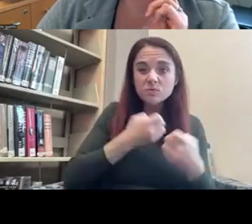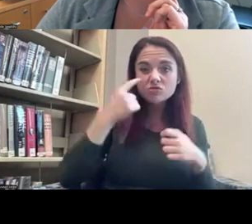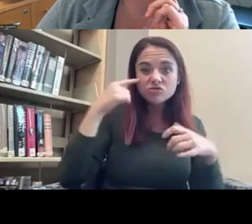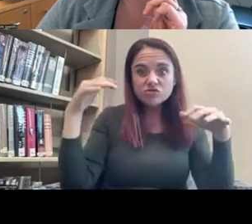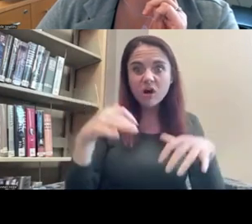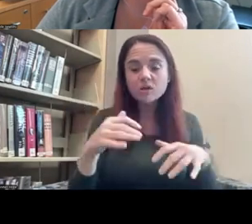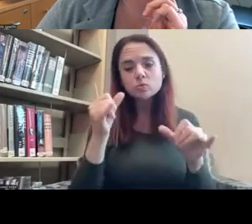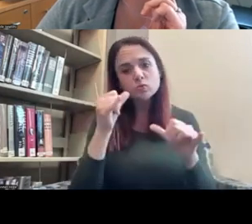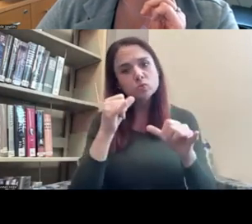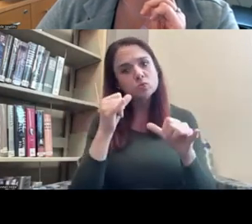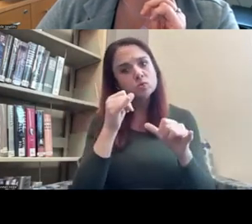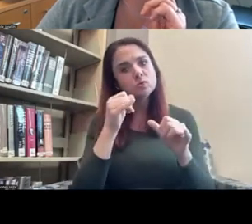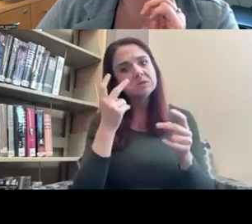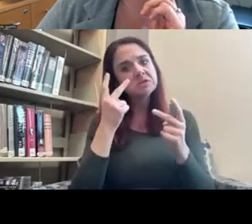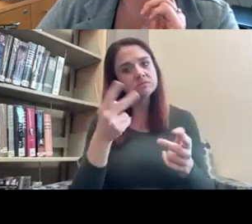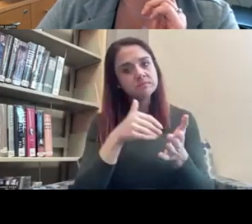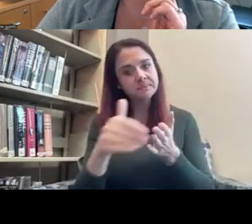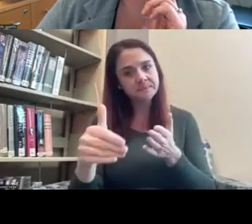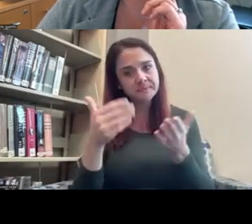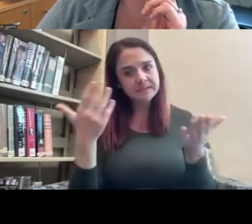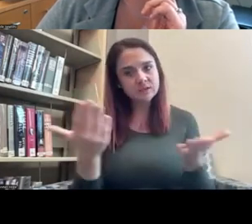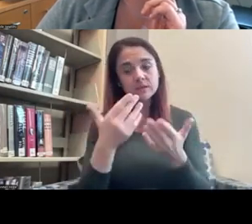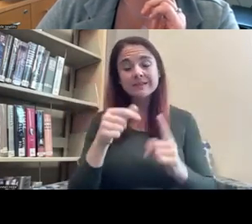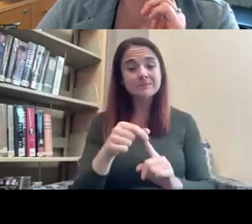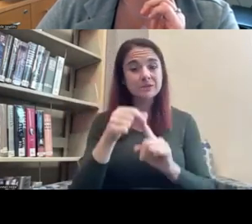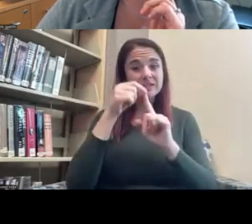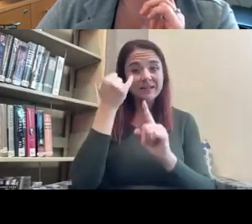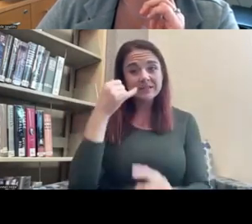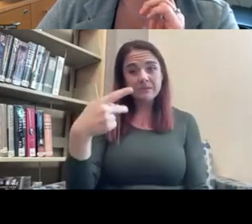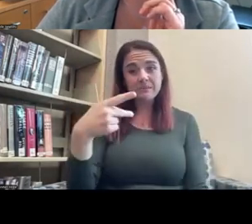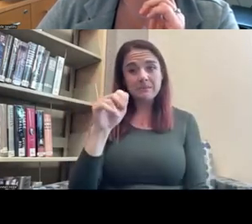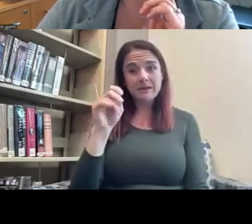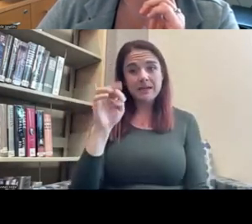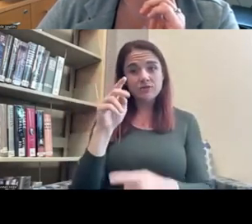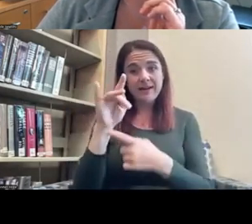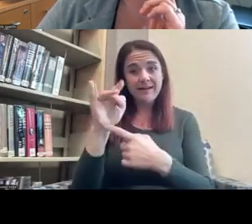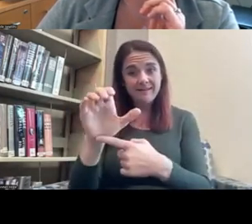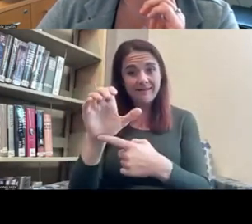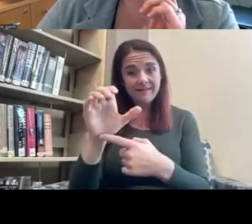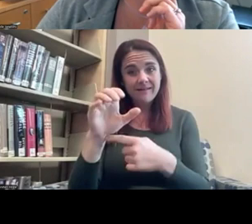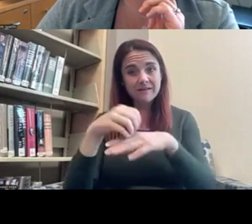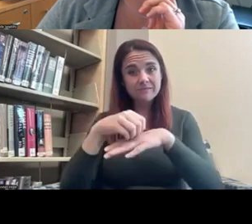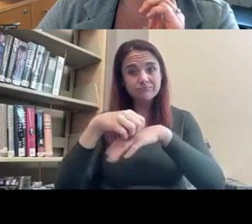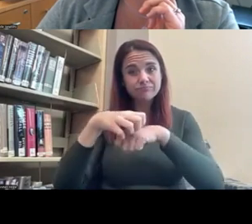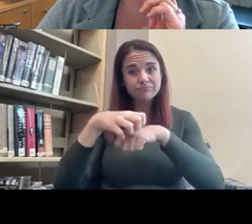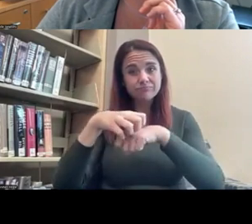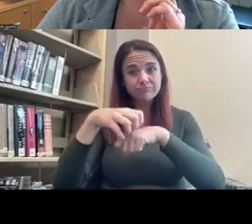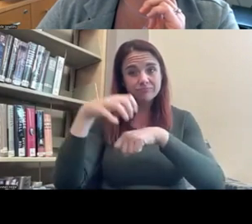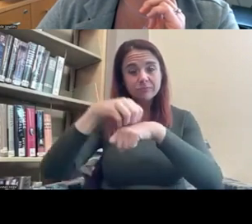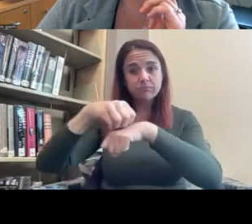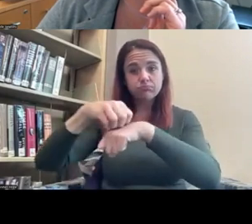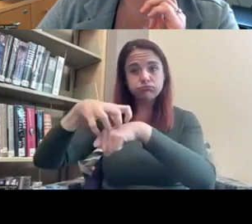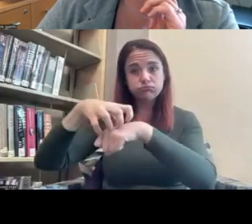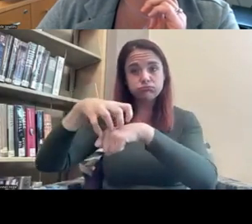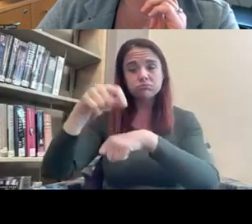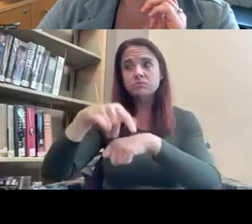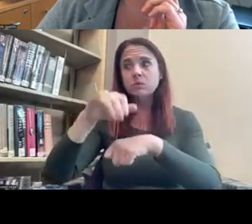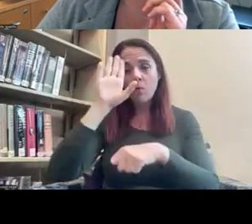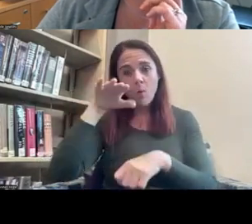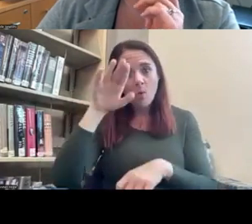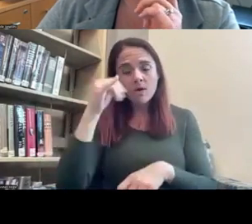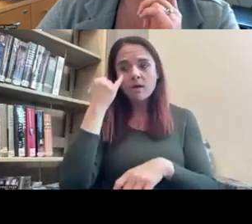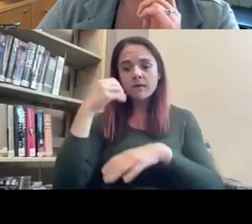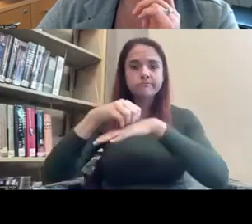we see here. Particularly when you're dealing with the pancreatic mass, as we all know, if they're diagnosed,